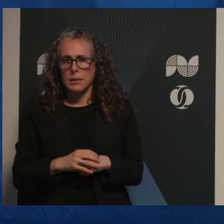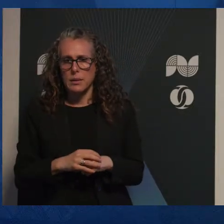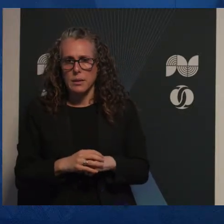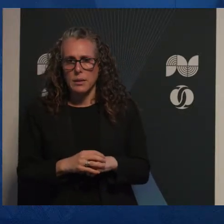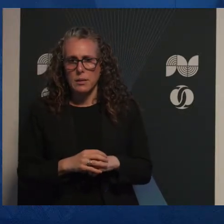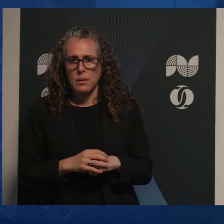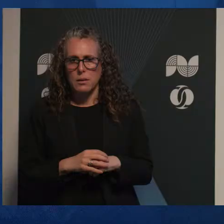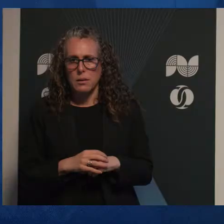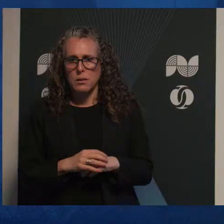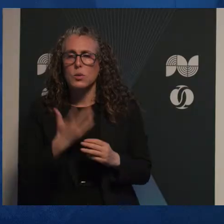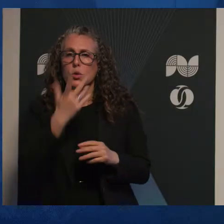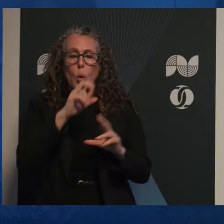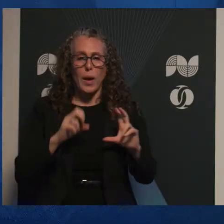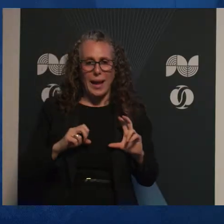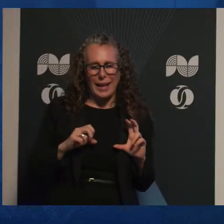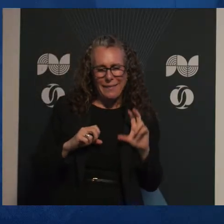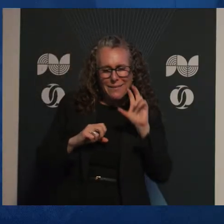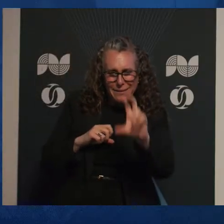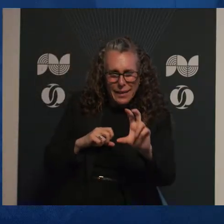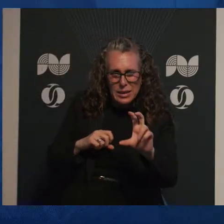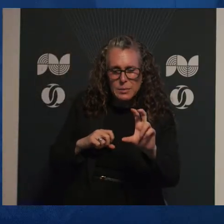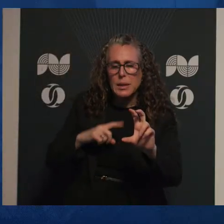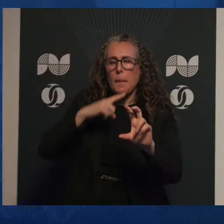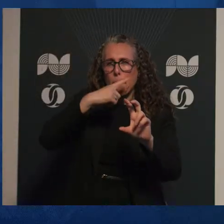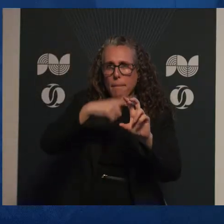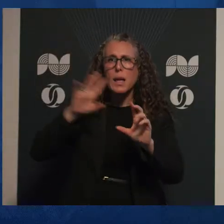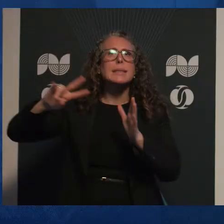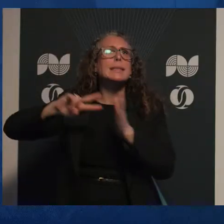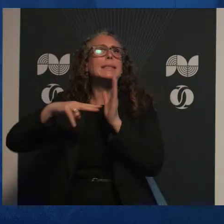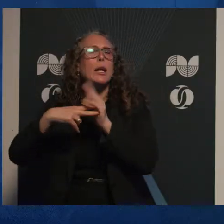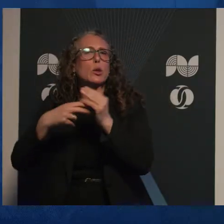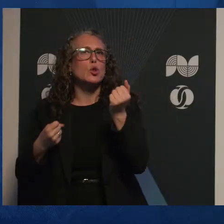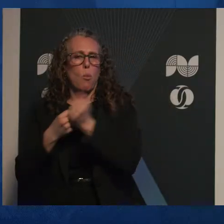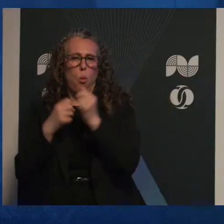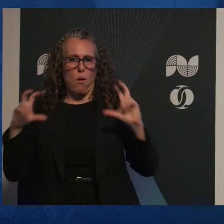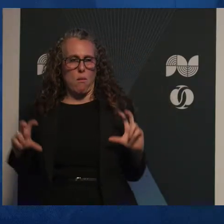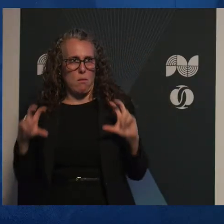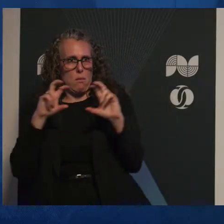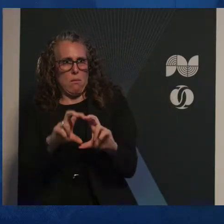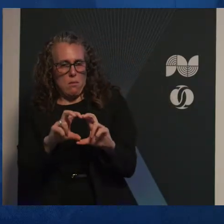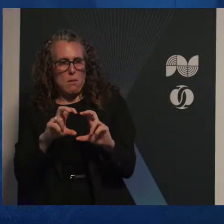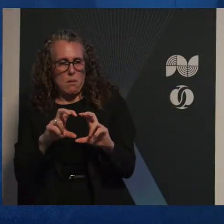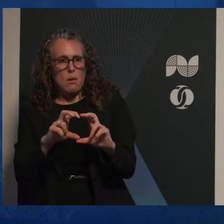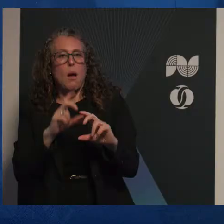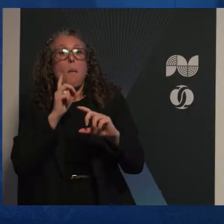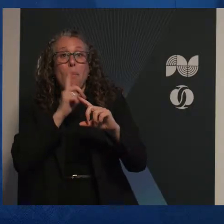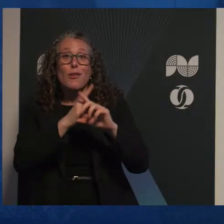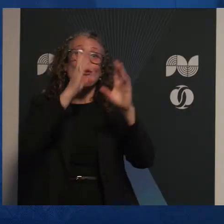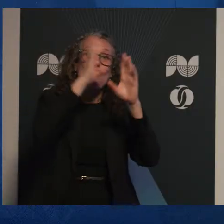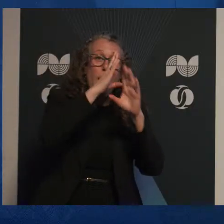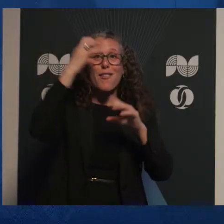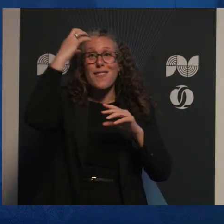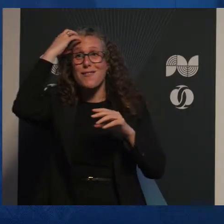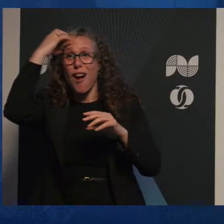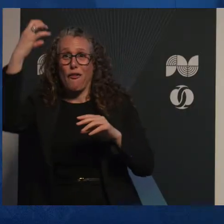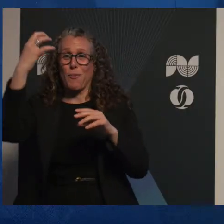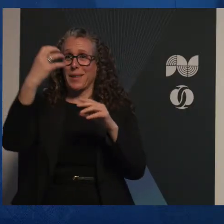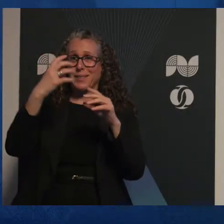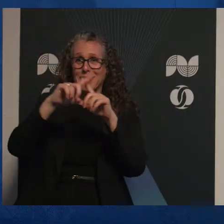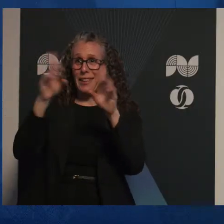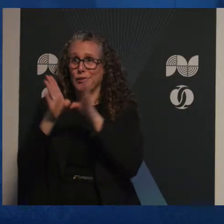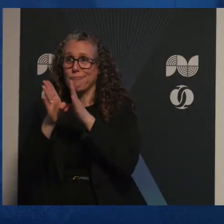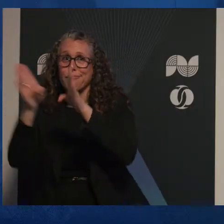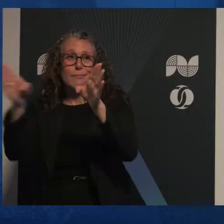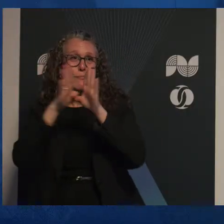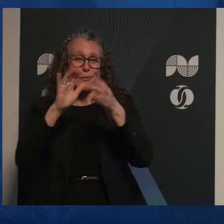combine investments with policy dialogue with technical assistance, but also our ability to work across both the private and public sectors, and